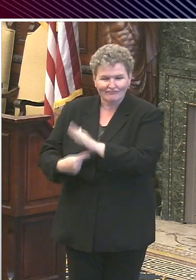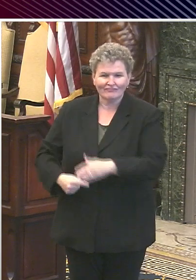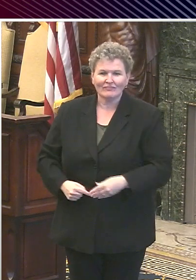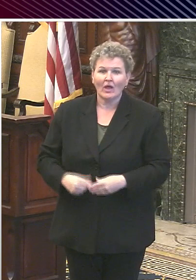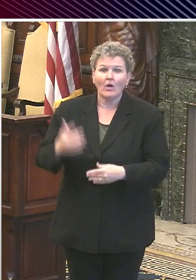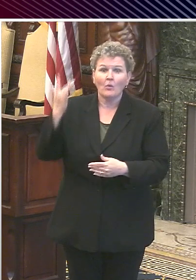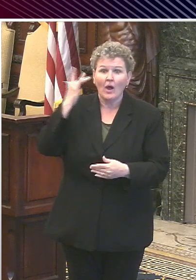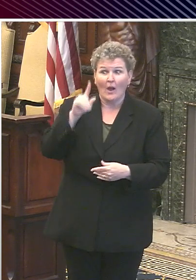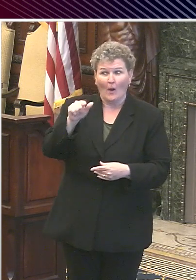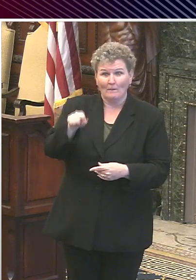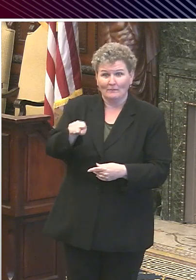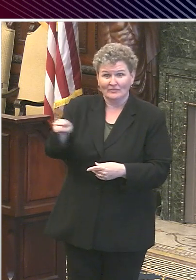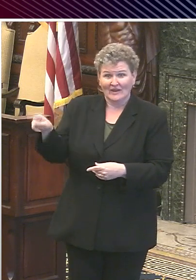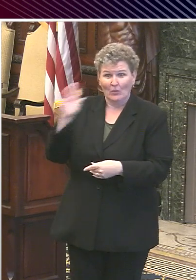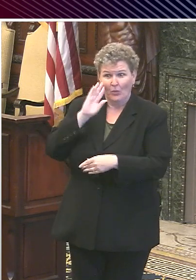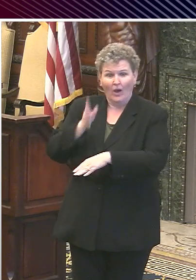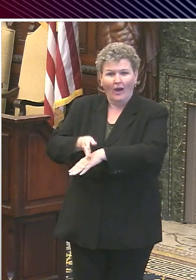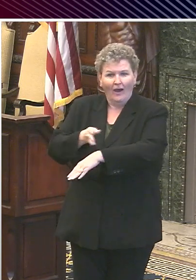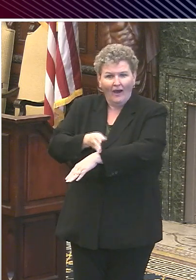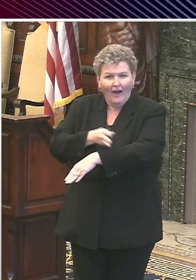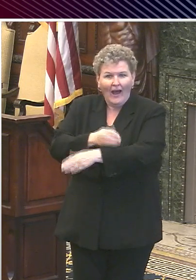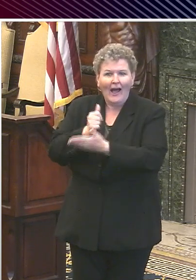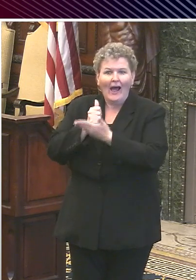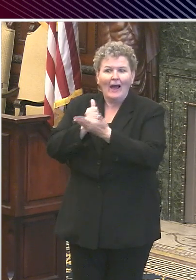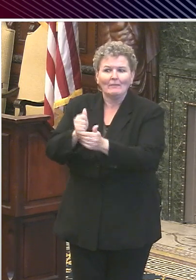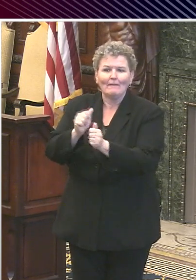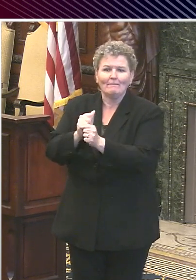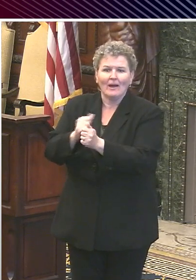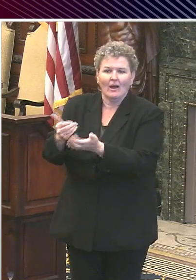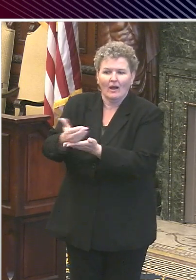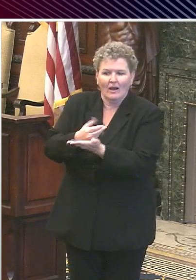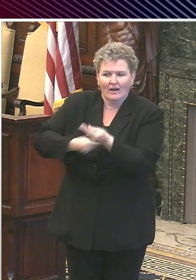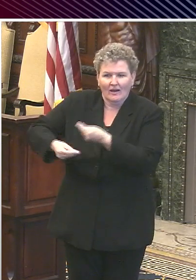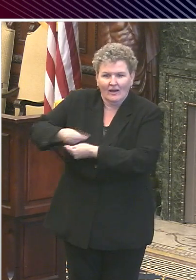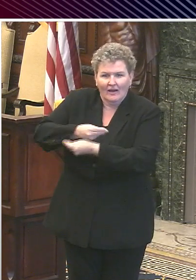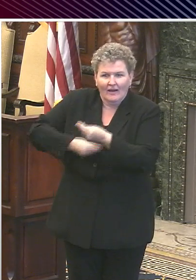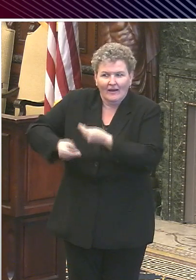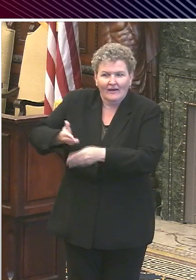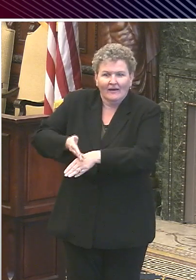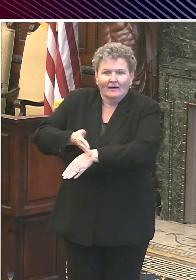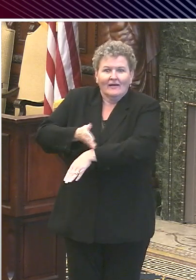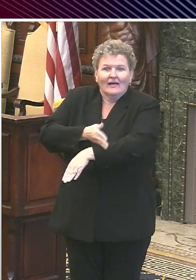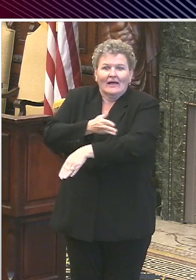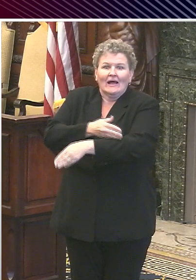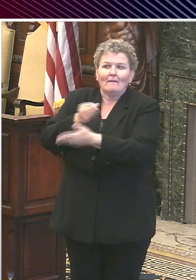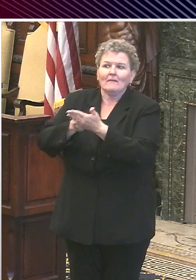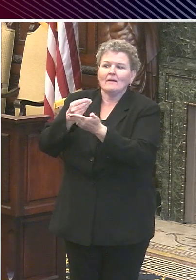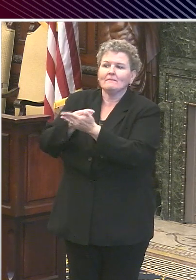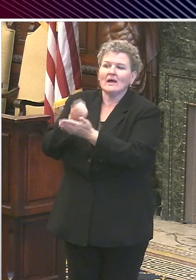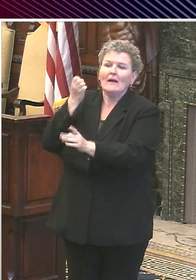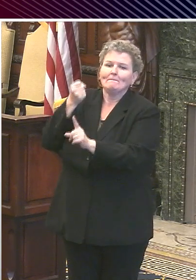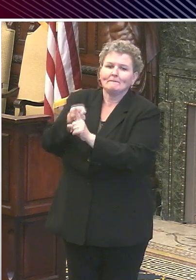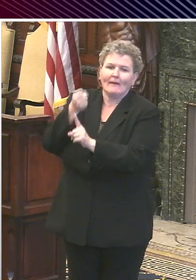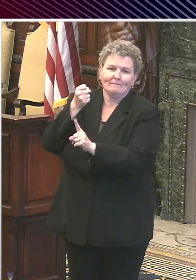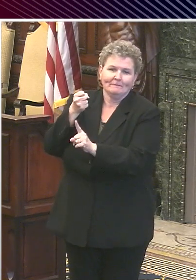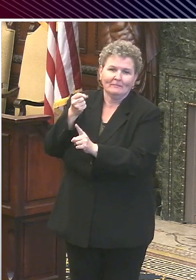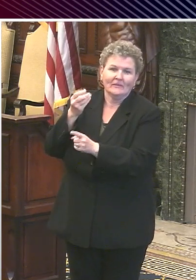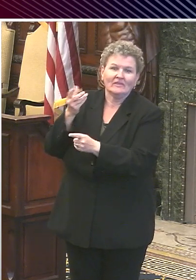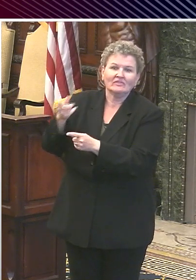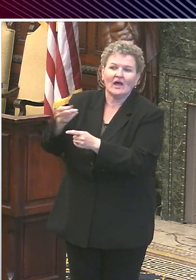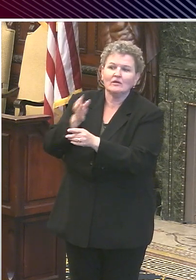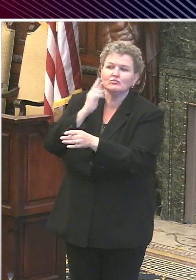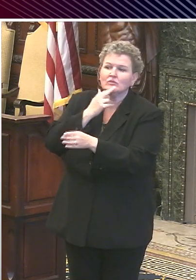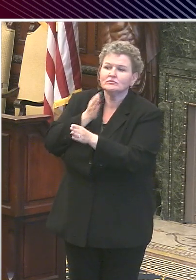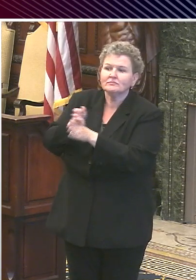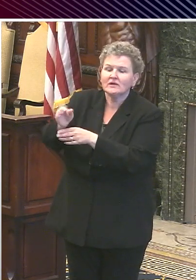way, begin to ease the economic impact of COVID-19 on our great restaurant industry. I know that the additional tips in the pockets